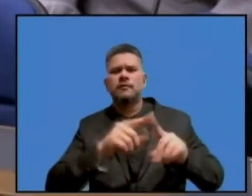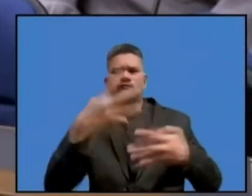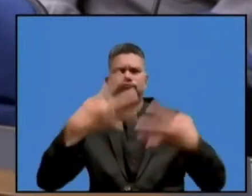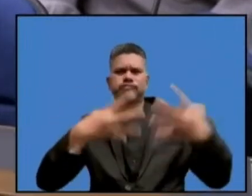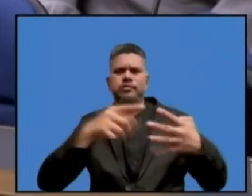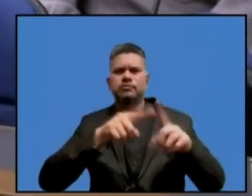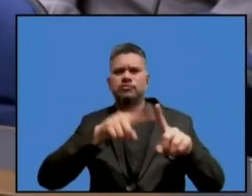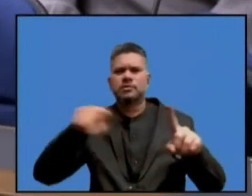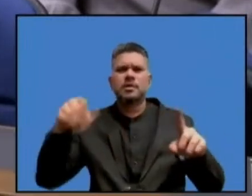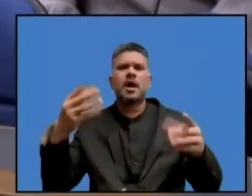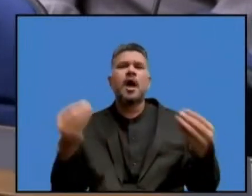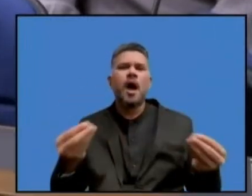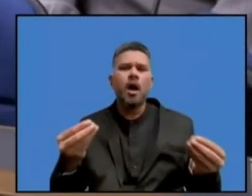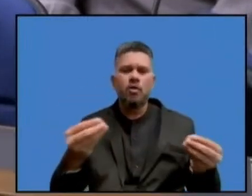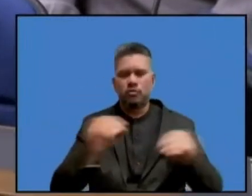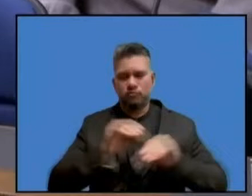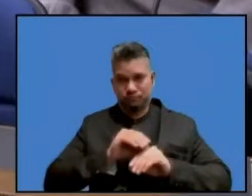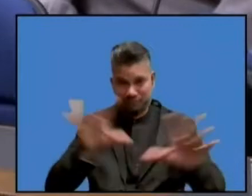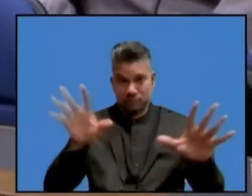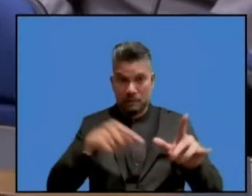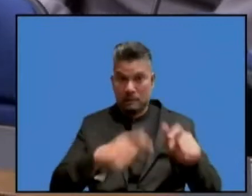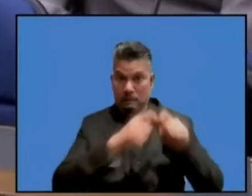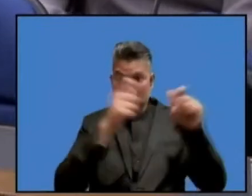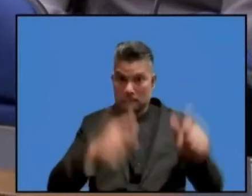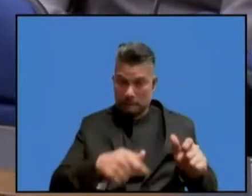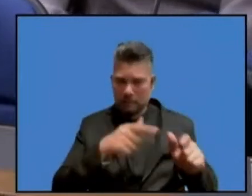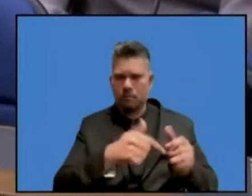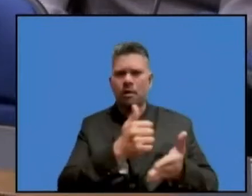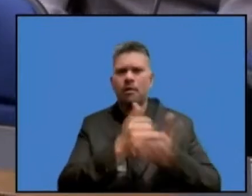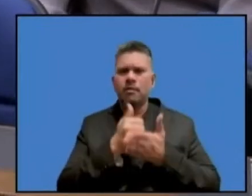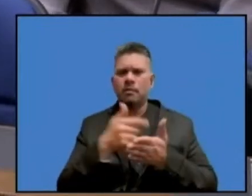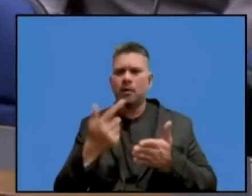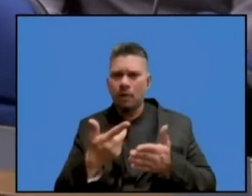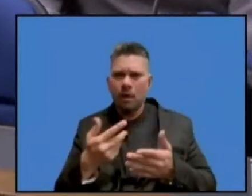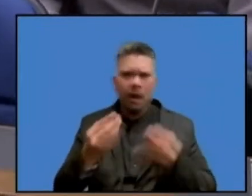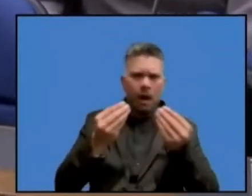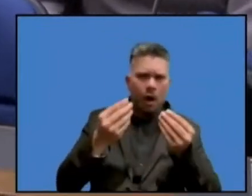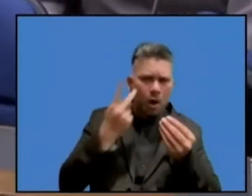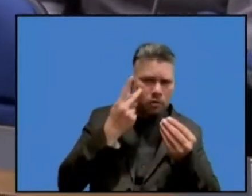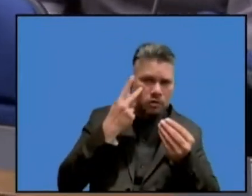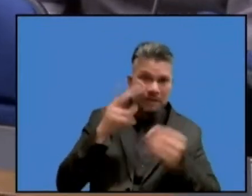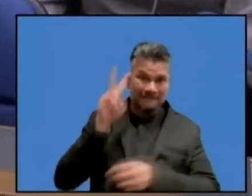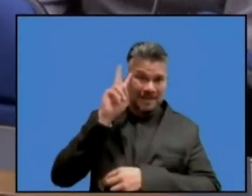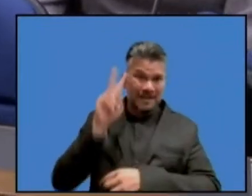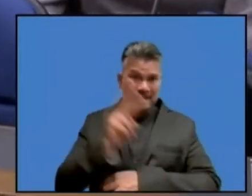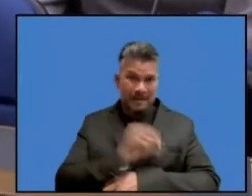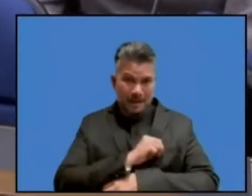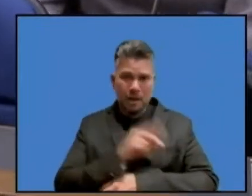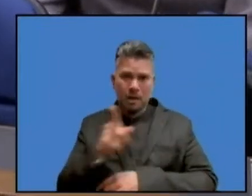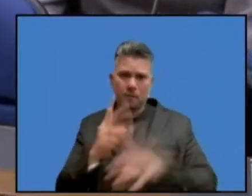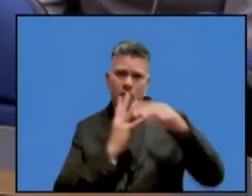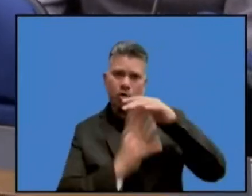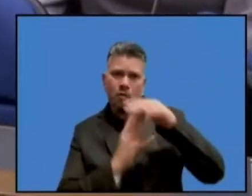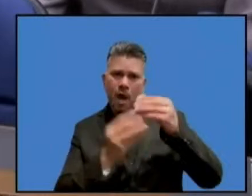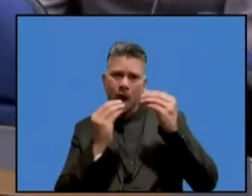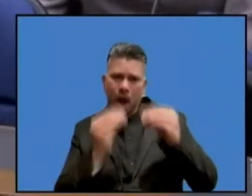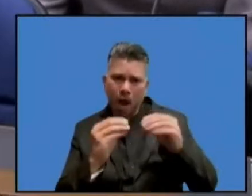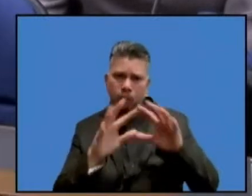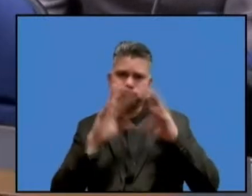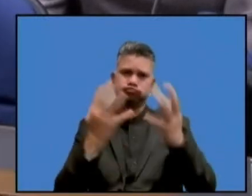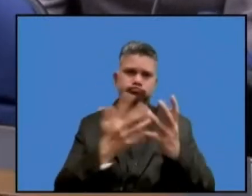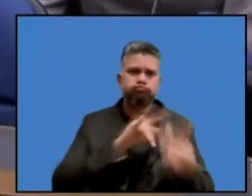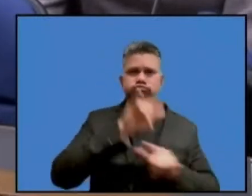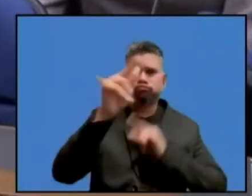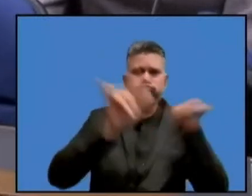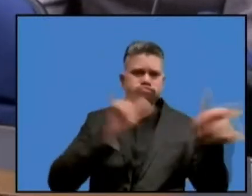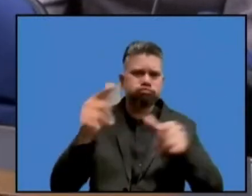This document evaluates the migration pattern of Vietnam citizens abroad and foreigners in Vietnam, as well